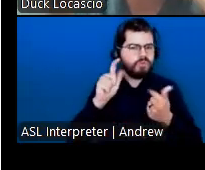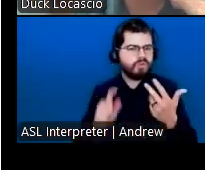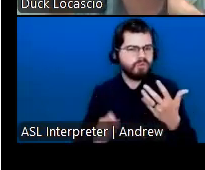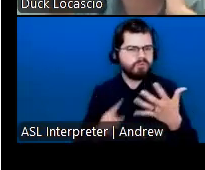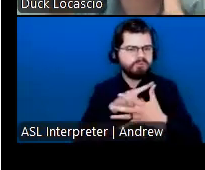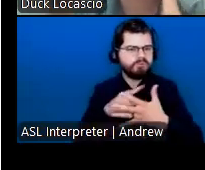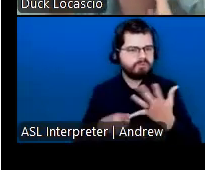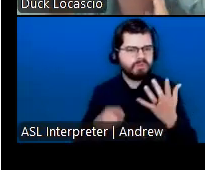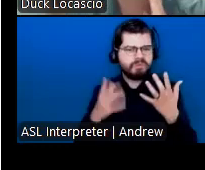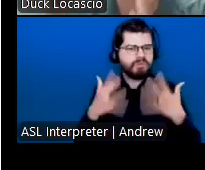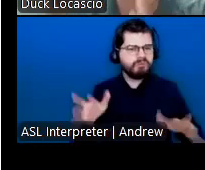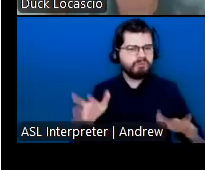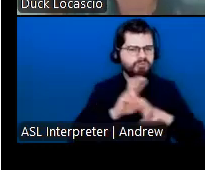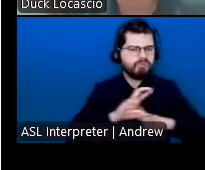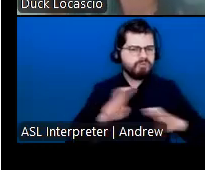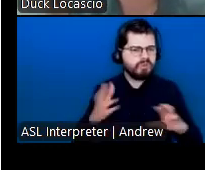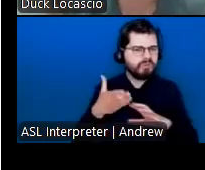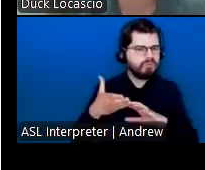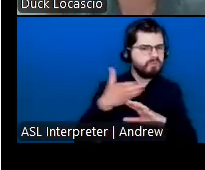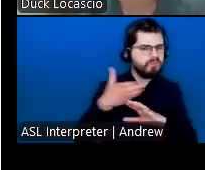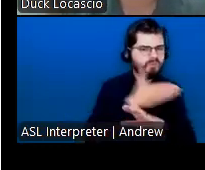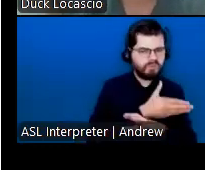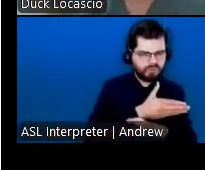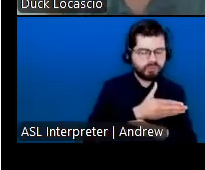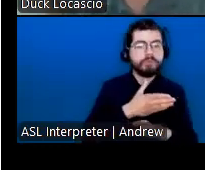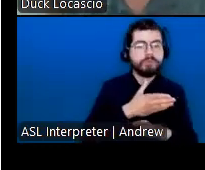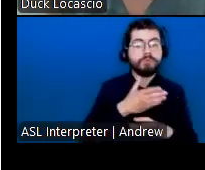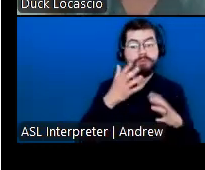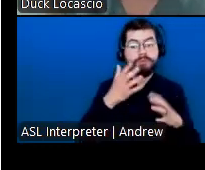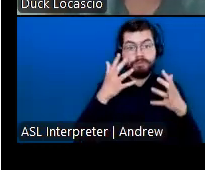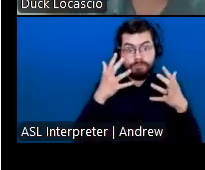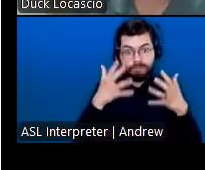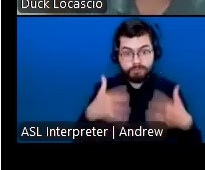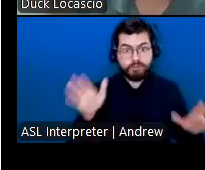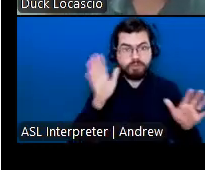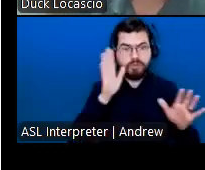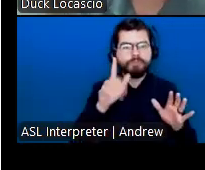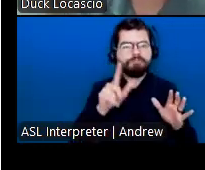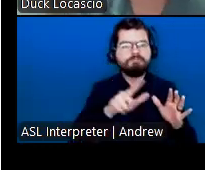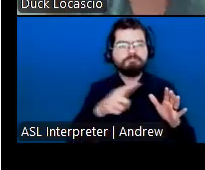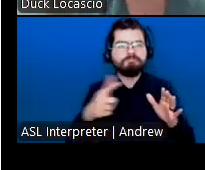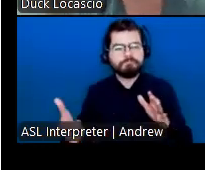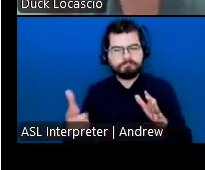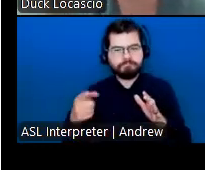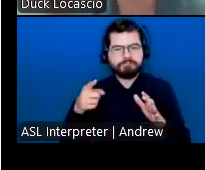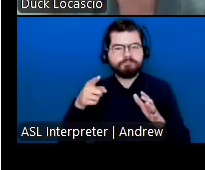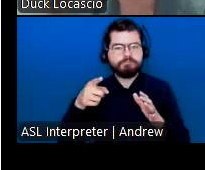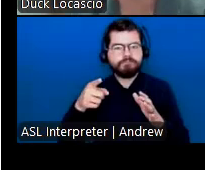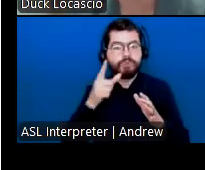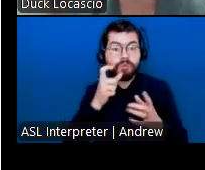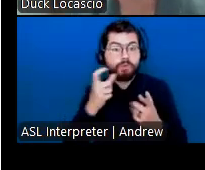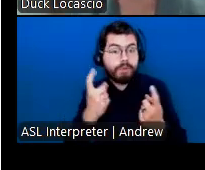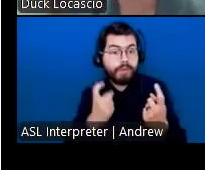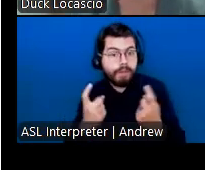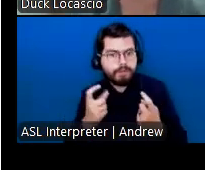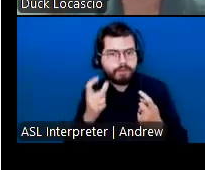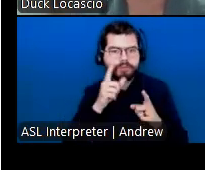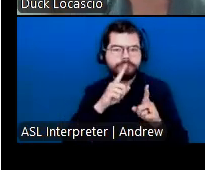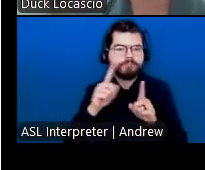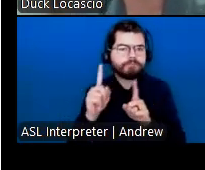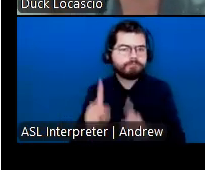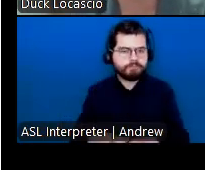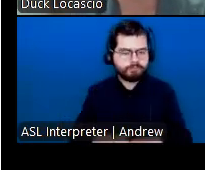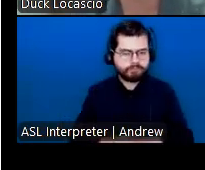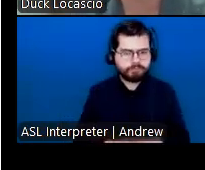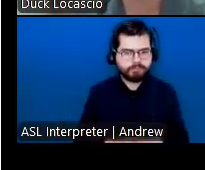the participant provided questions. So first question for the panelist is, describe